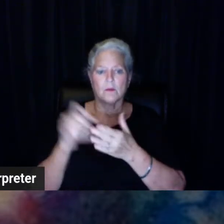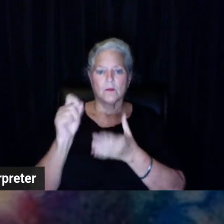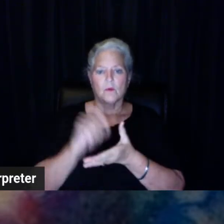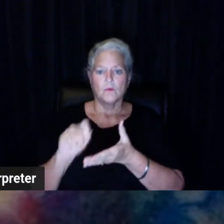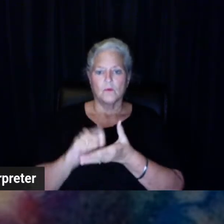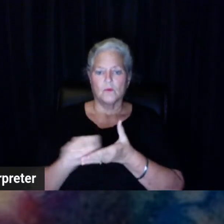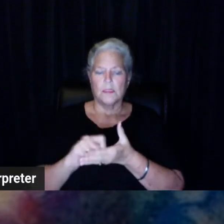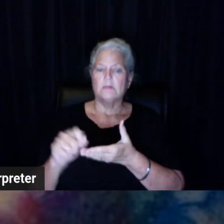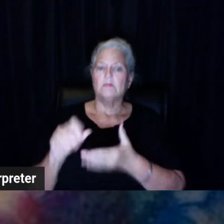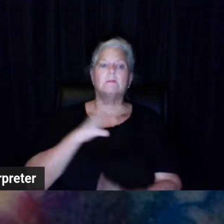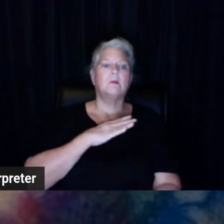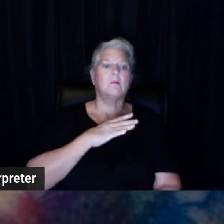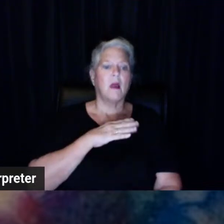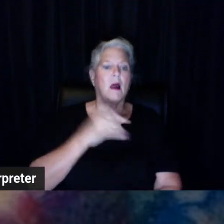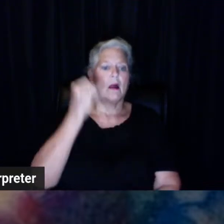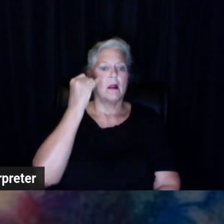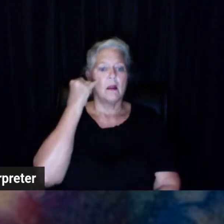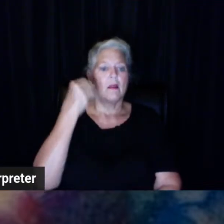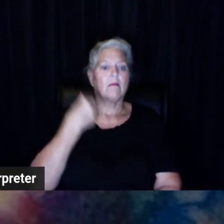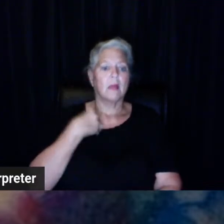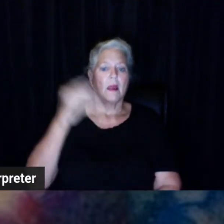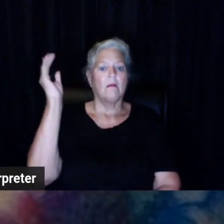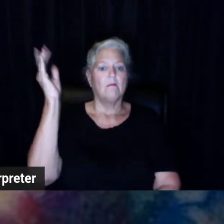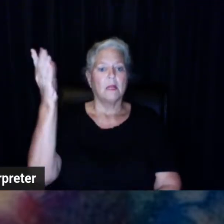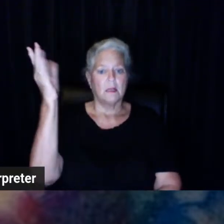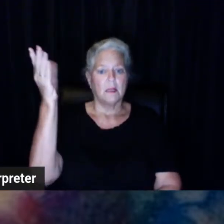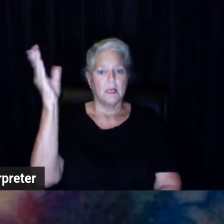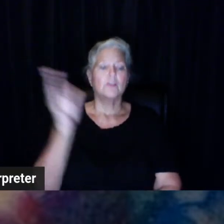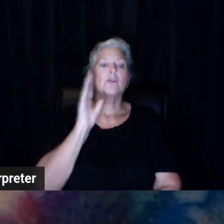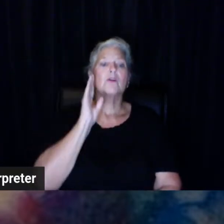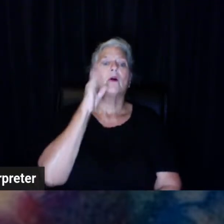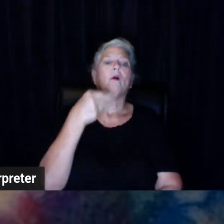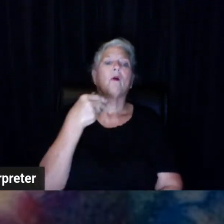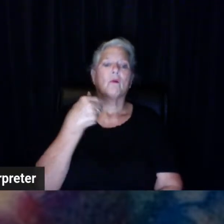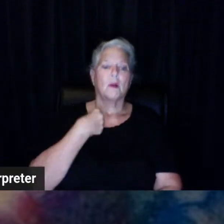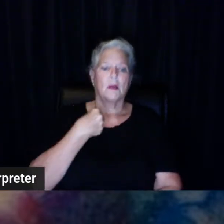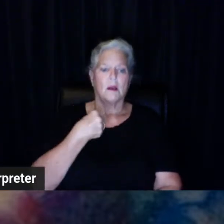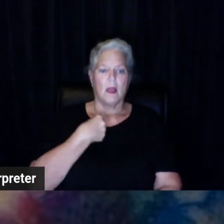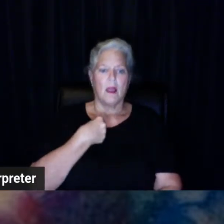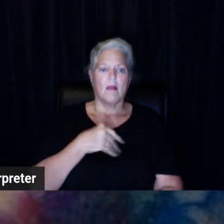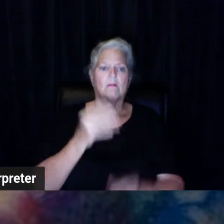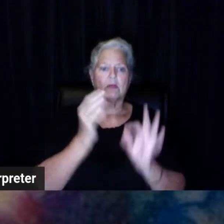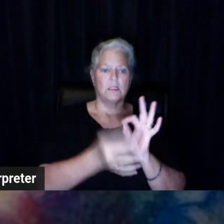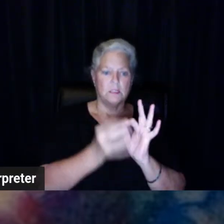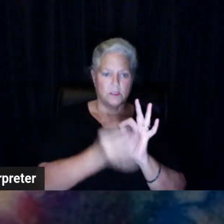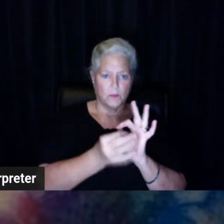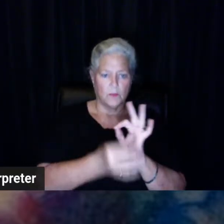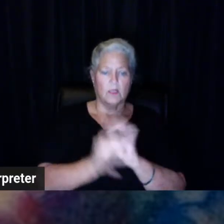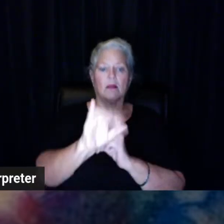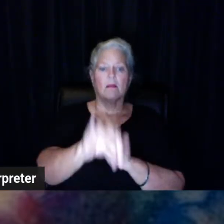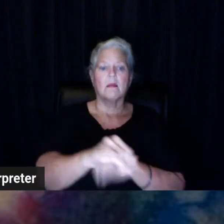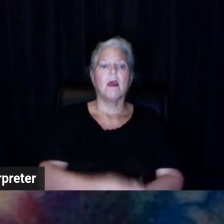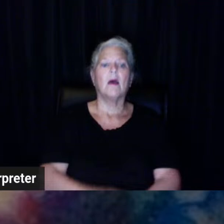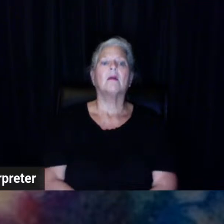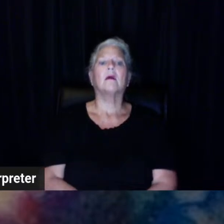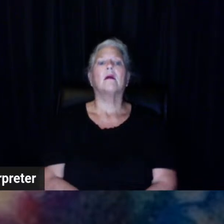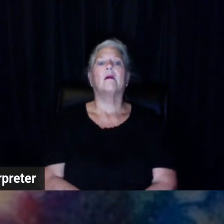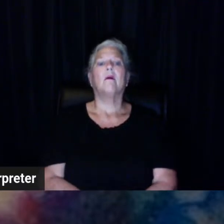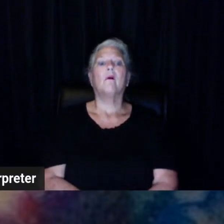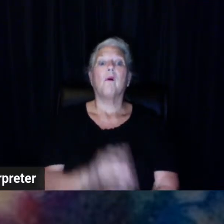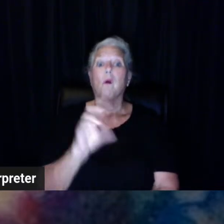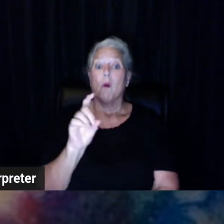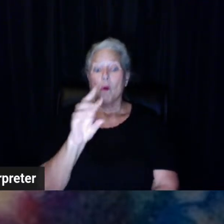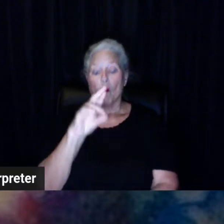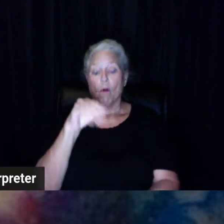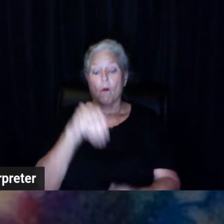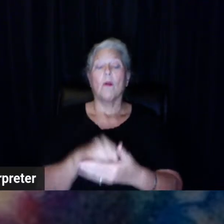fine. If they have a lecture, I will have somebody interpreting that for me online or in